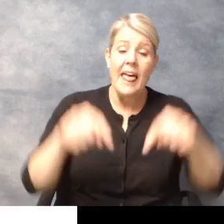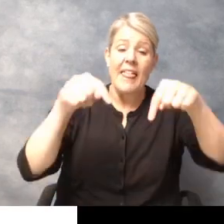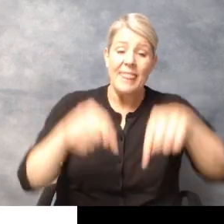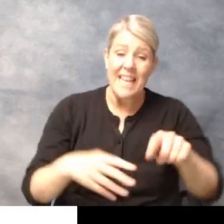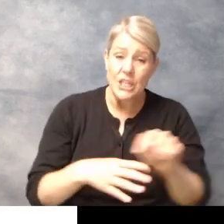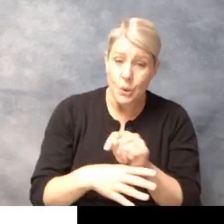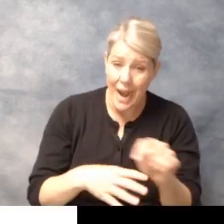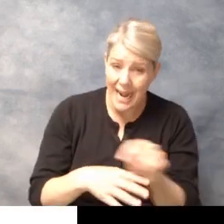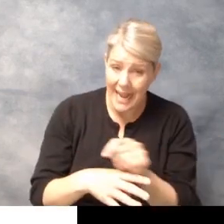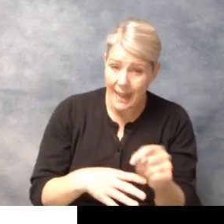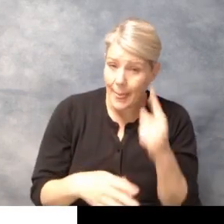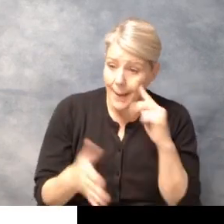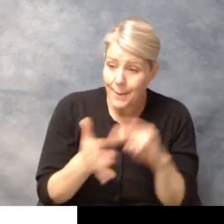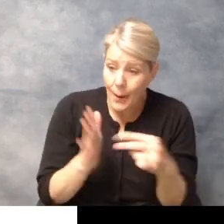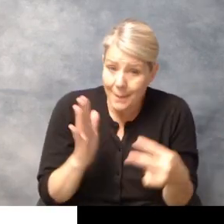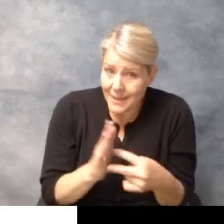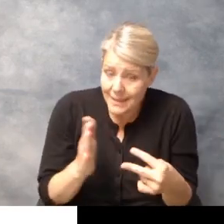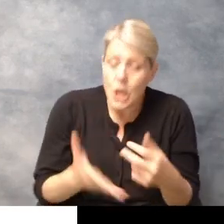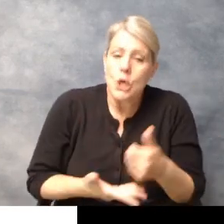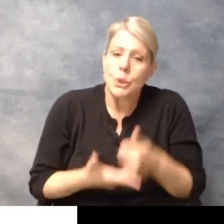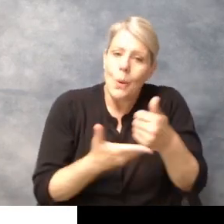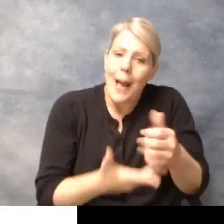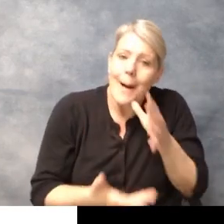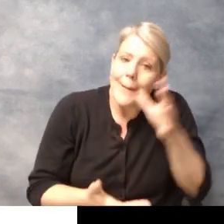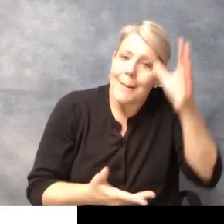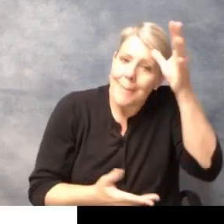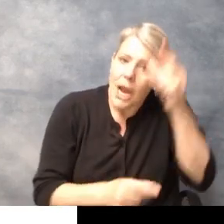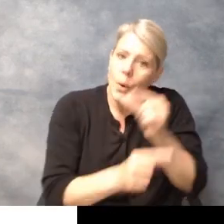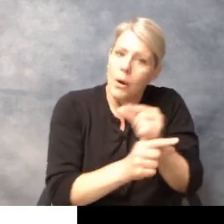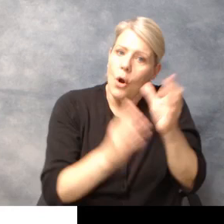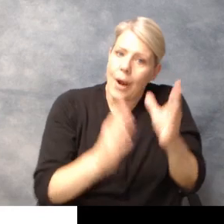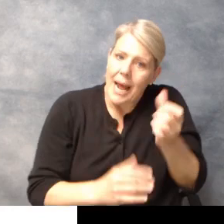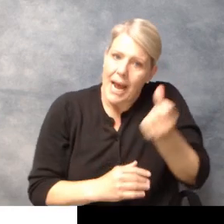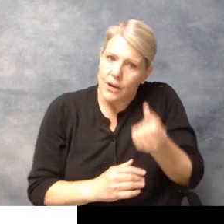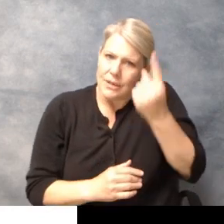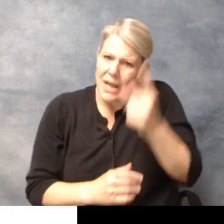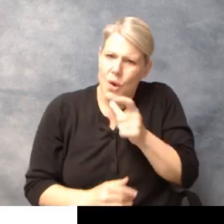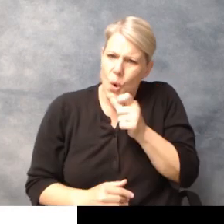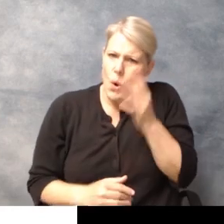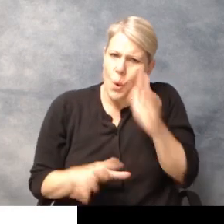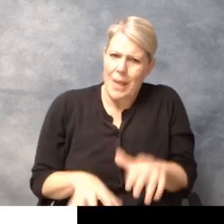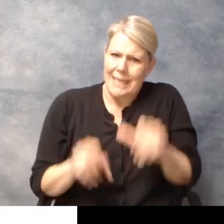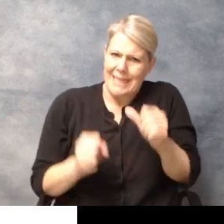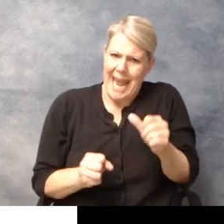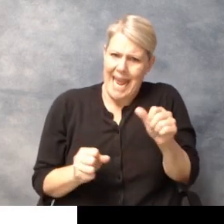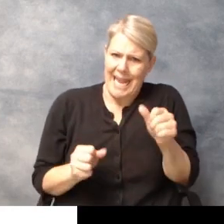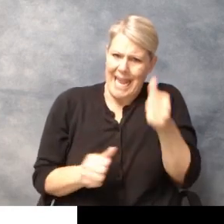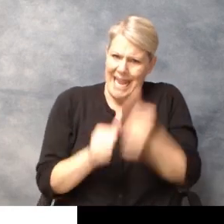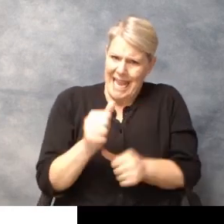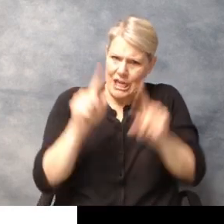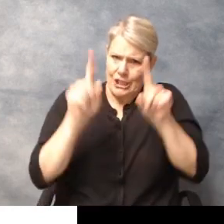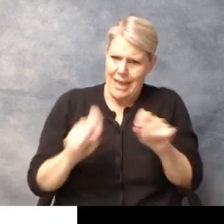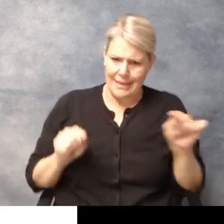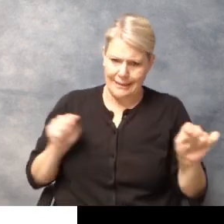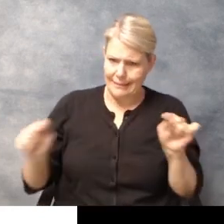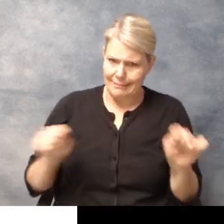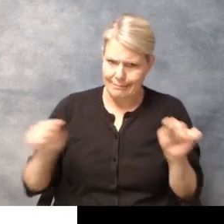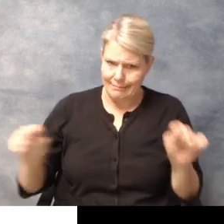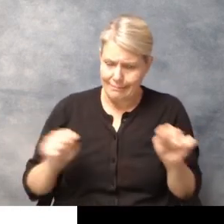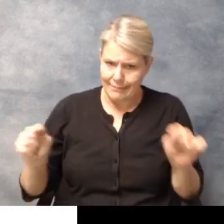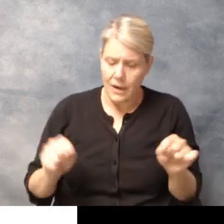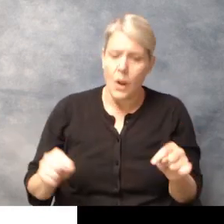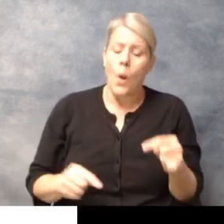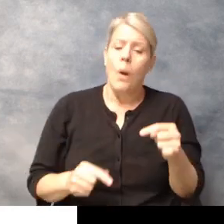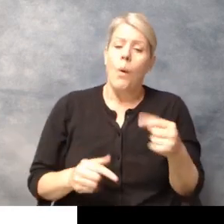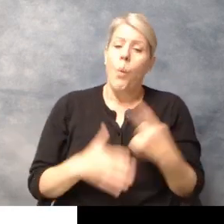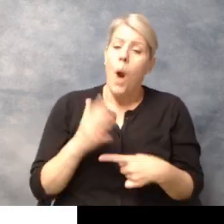This module was meant to help you as a parent or guardian understand who takes the state assessment at each grade level, how